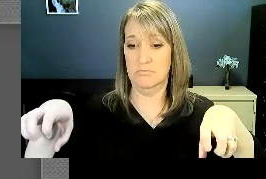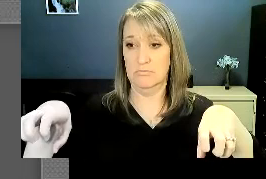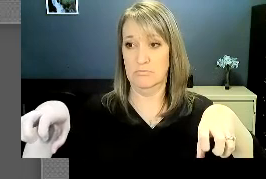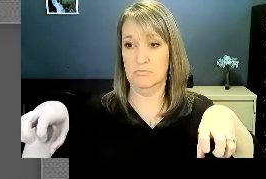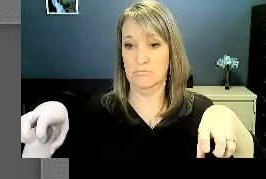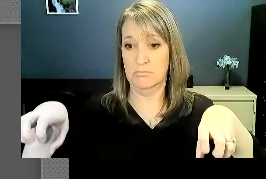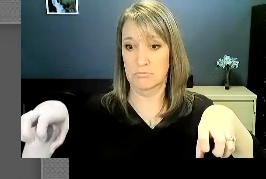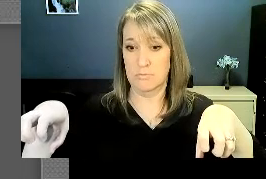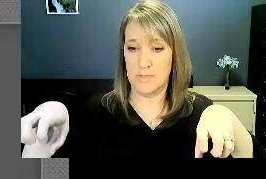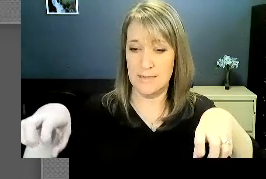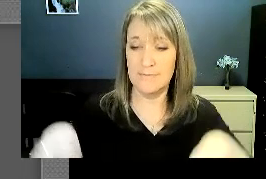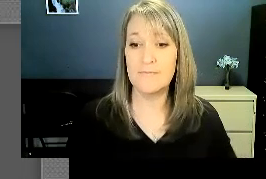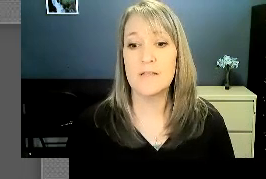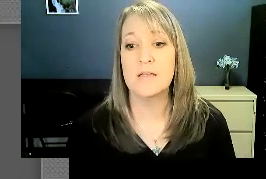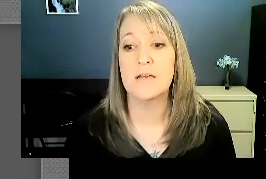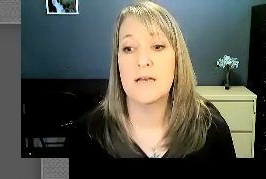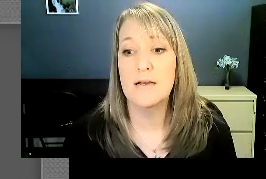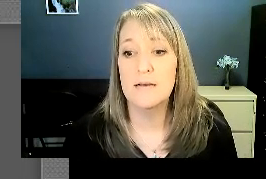this, right?